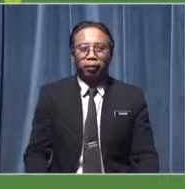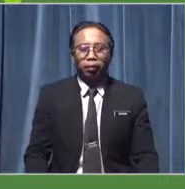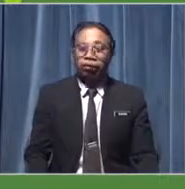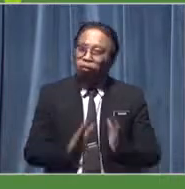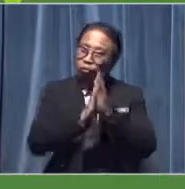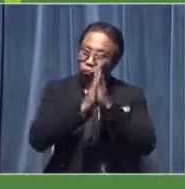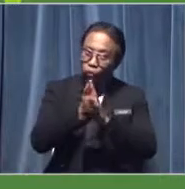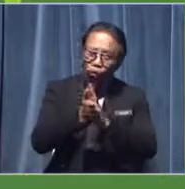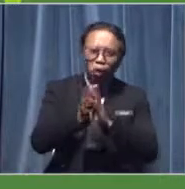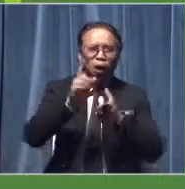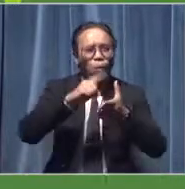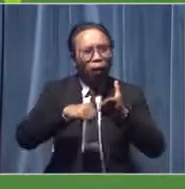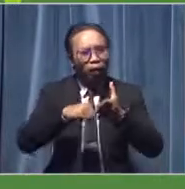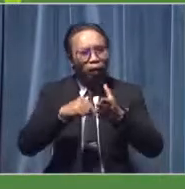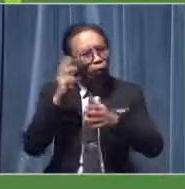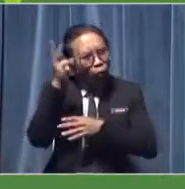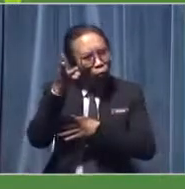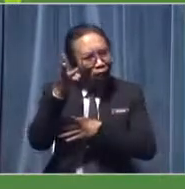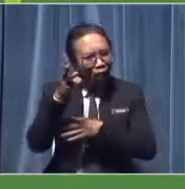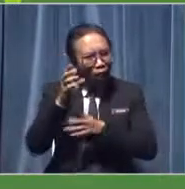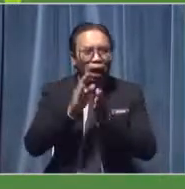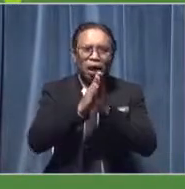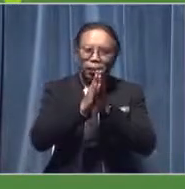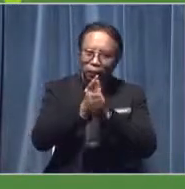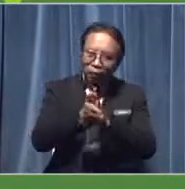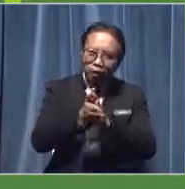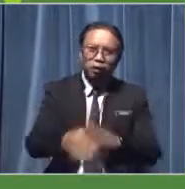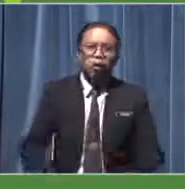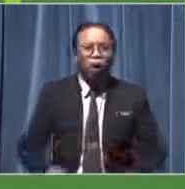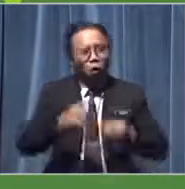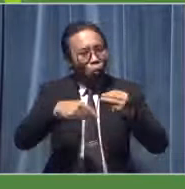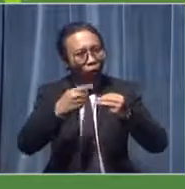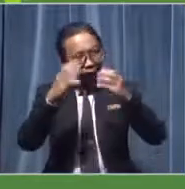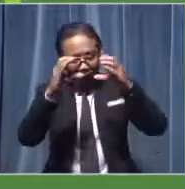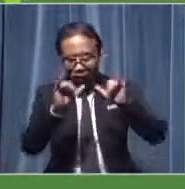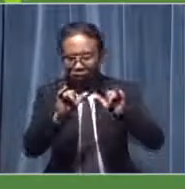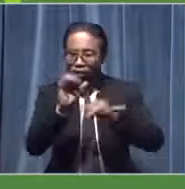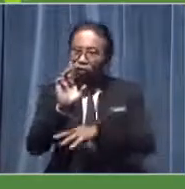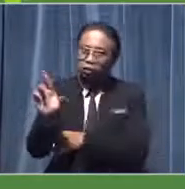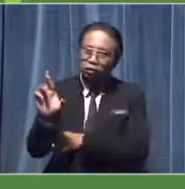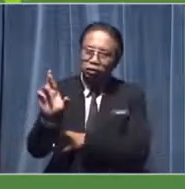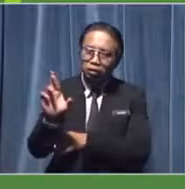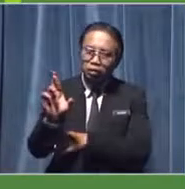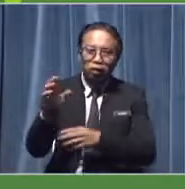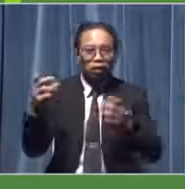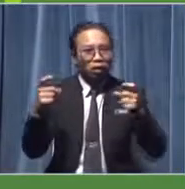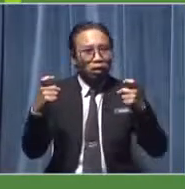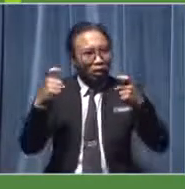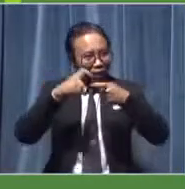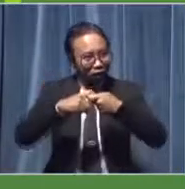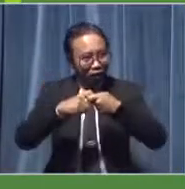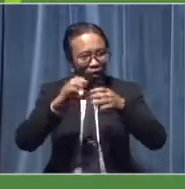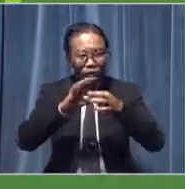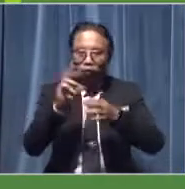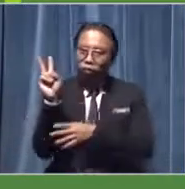So, what will happen when capacitors in series are connected to a